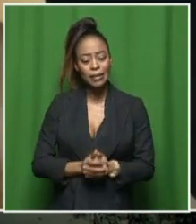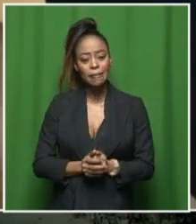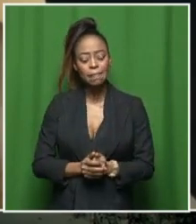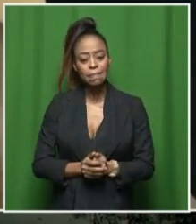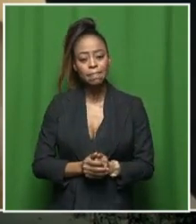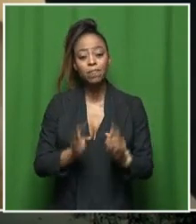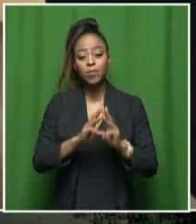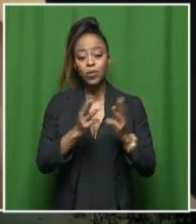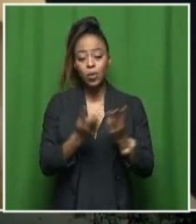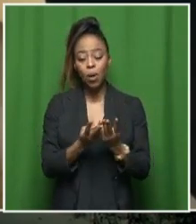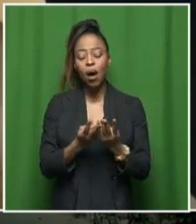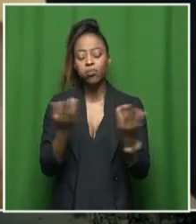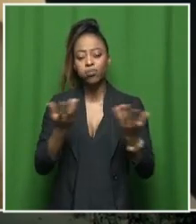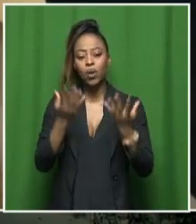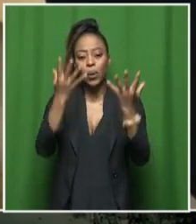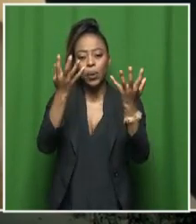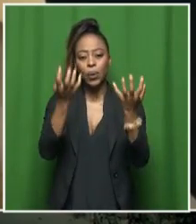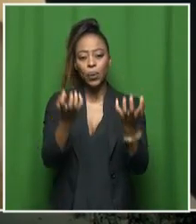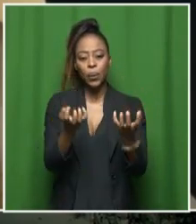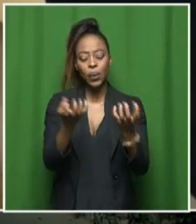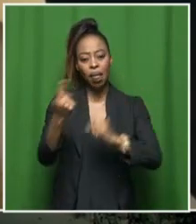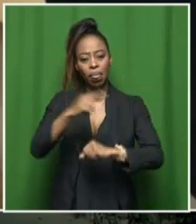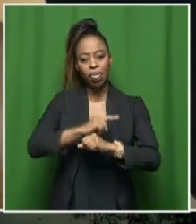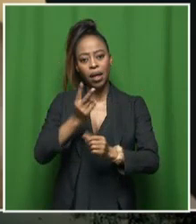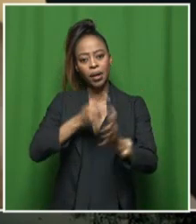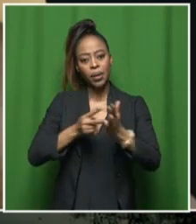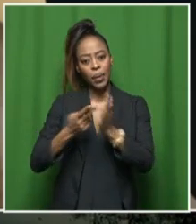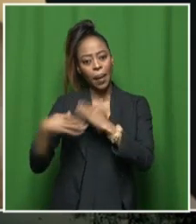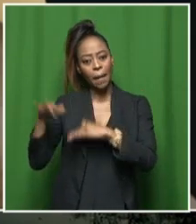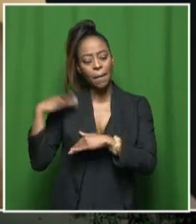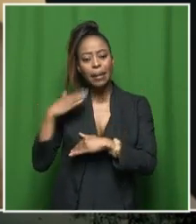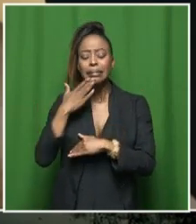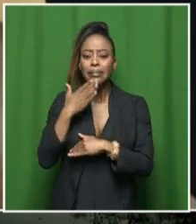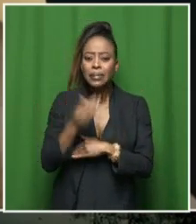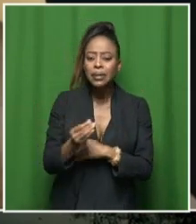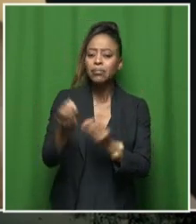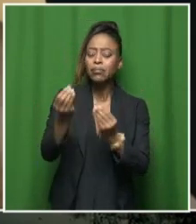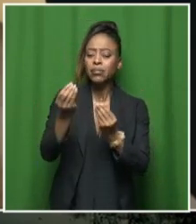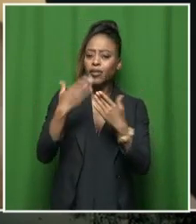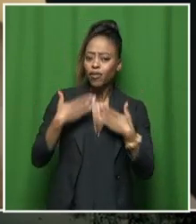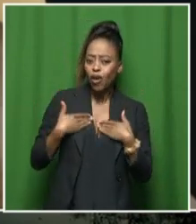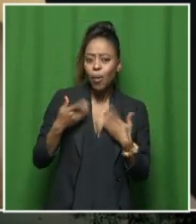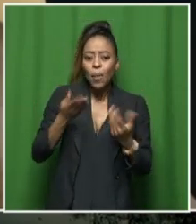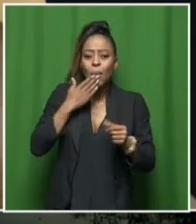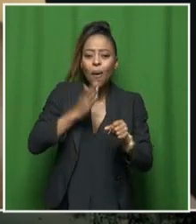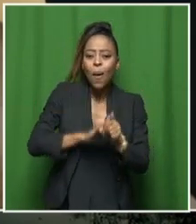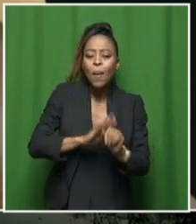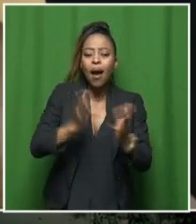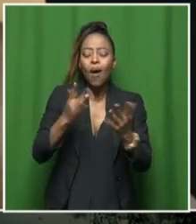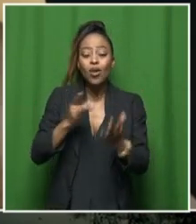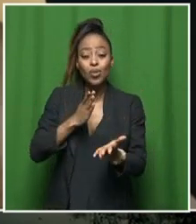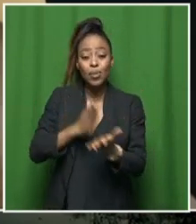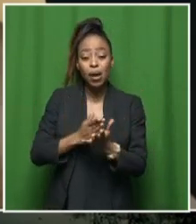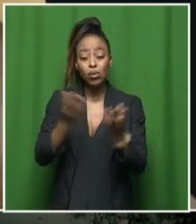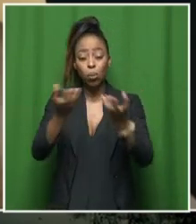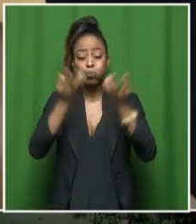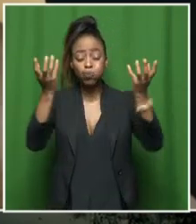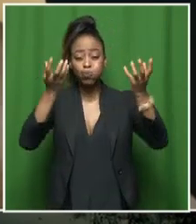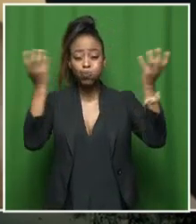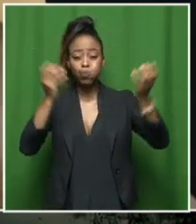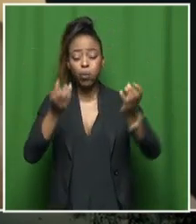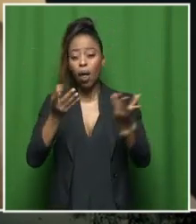celebrated World Emissions Day about 2 weeks ago. Can you tell us a bit more about the commitment towards achieving net zero greenhouse